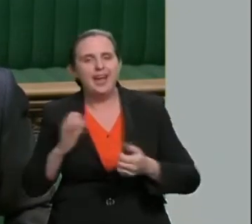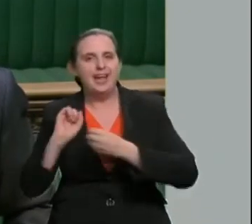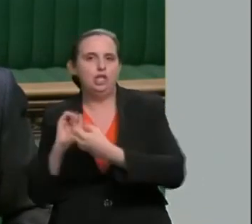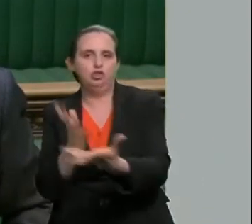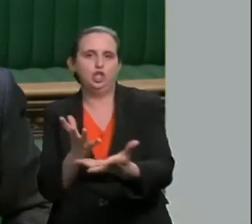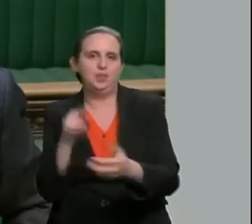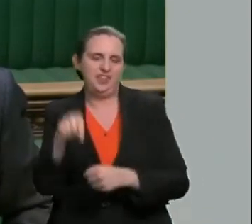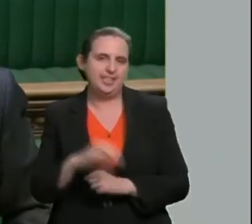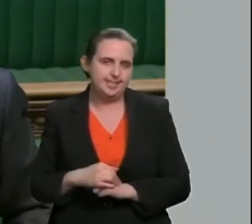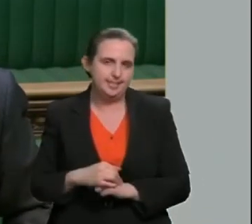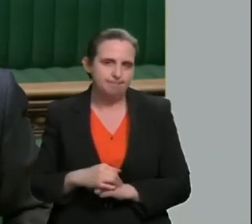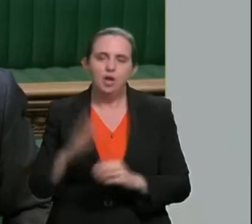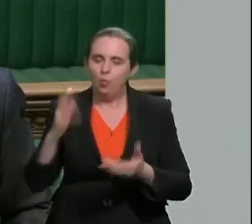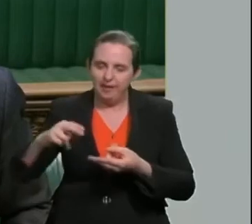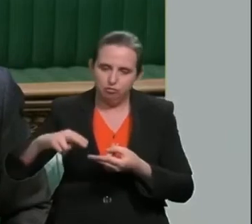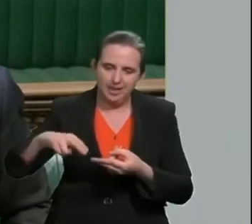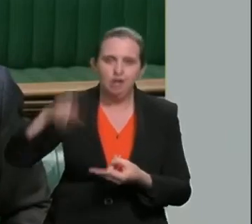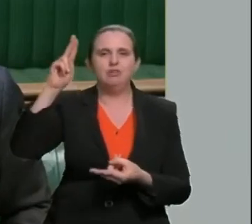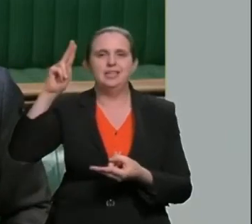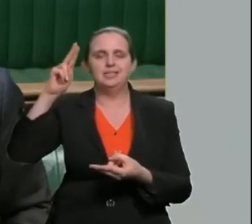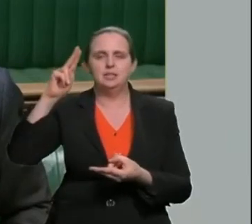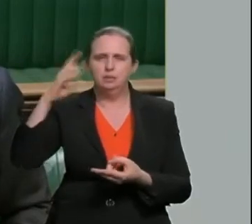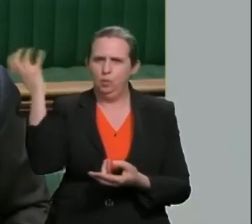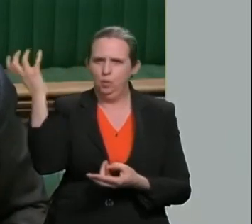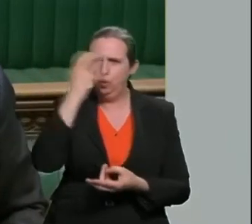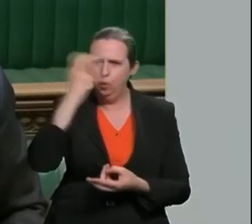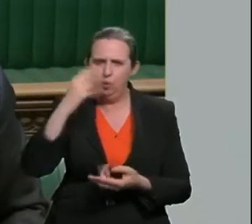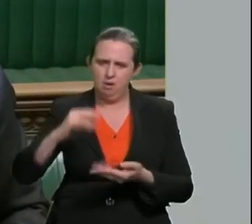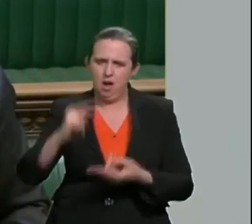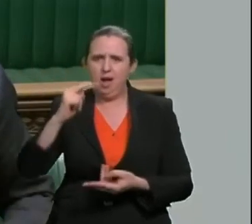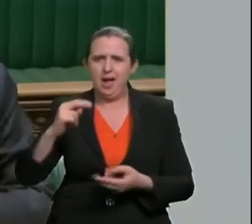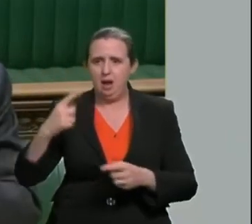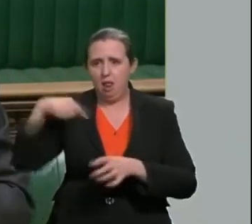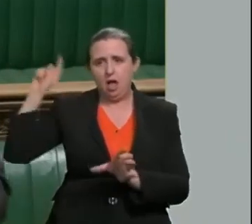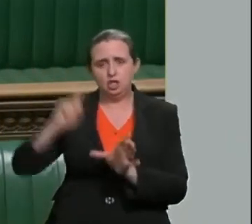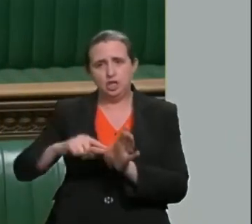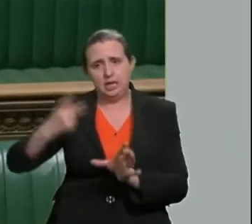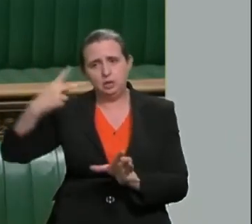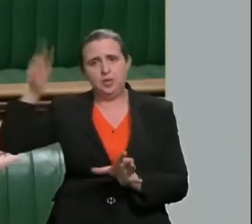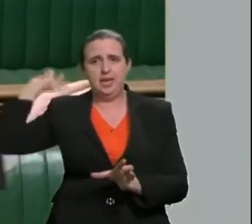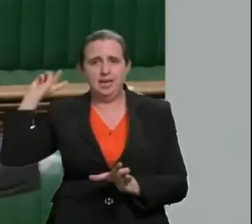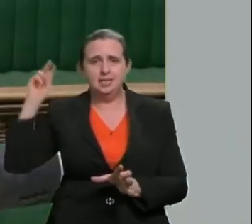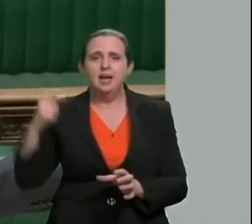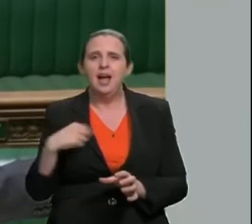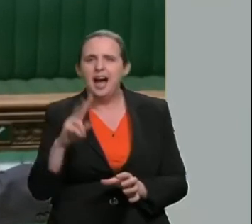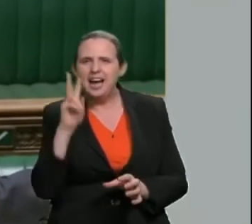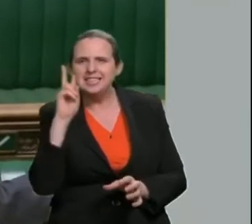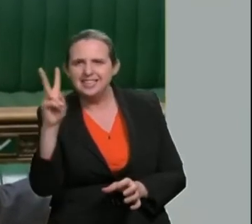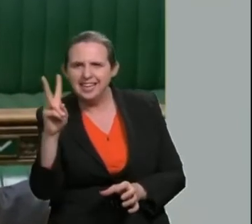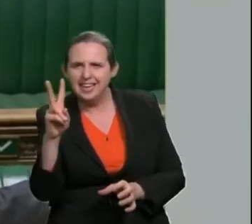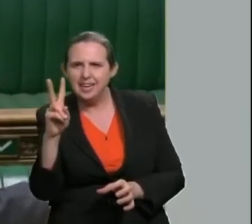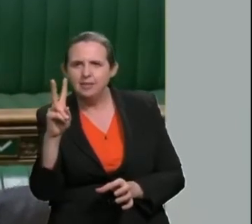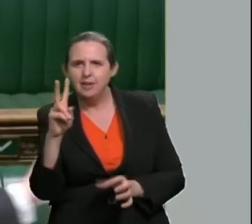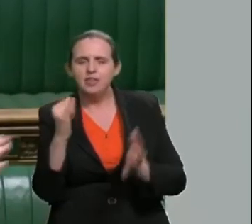now increased by record amounts 2 years in a row. And I see the Scottish Nationalist Party, forgive me, Mr. Speaker, the